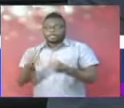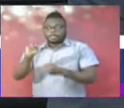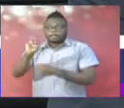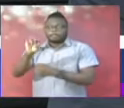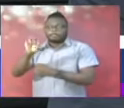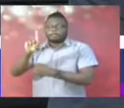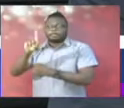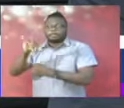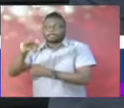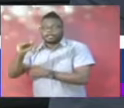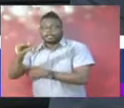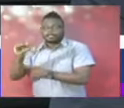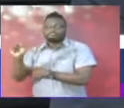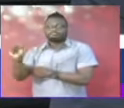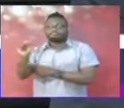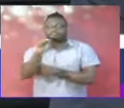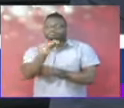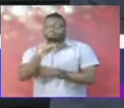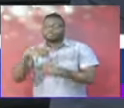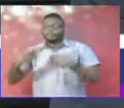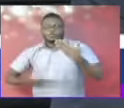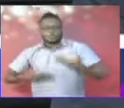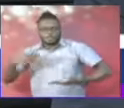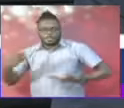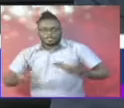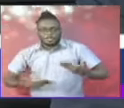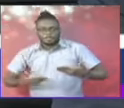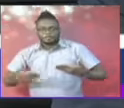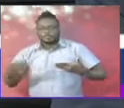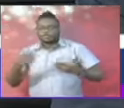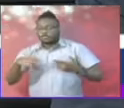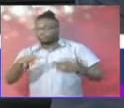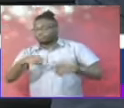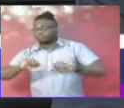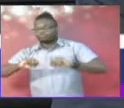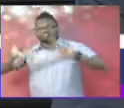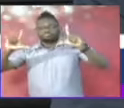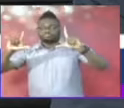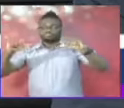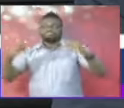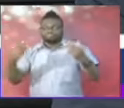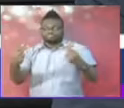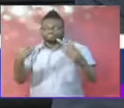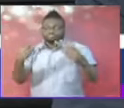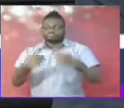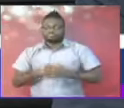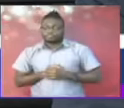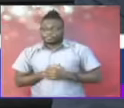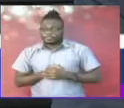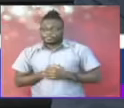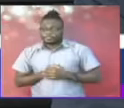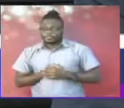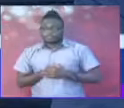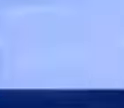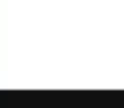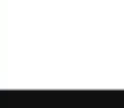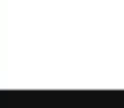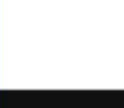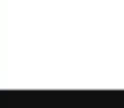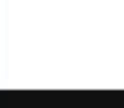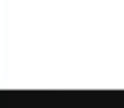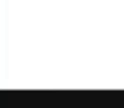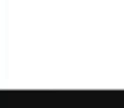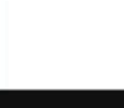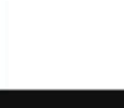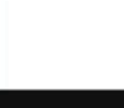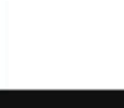listening public. If we may have the first slide, we're going to go straight into the epidemiologic update. Looking at the data that we've collected